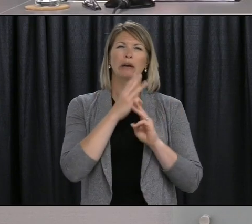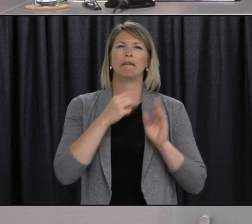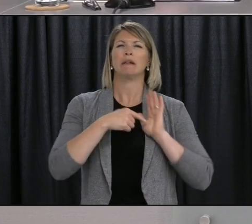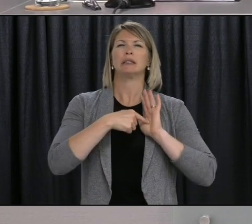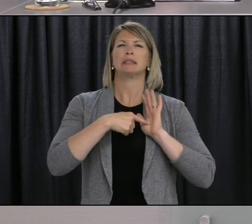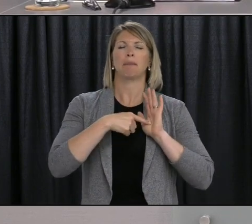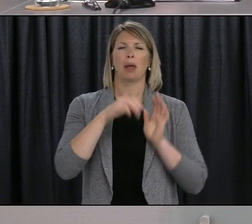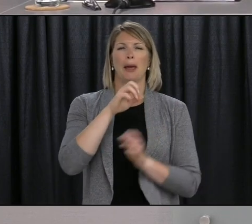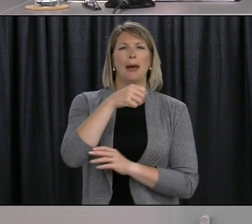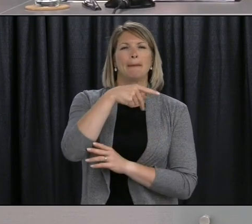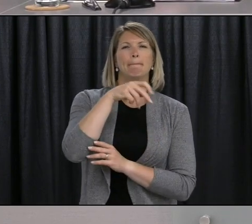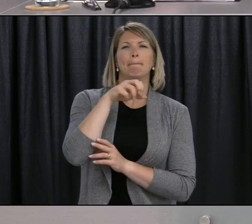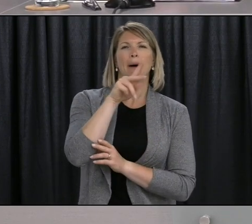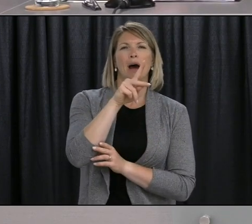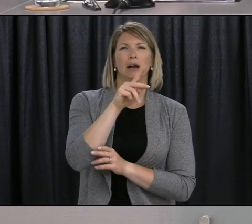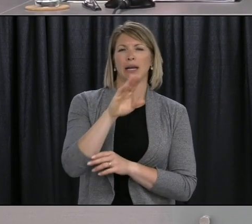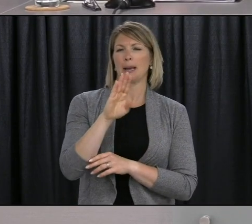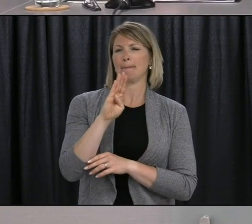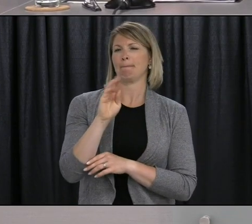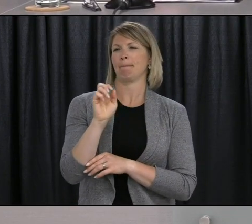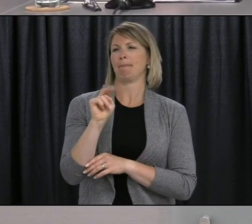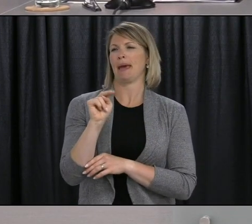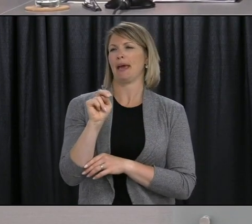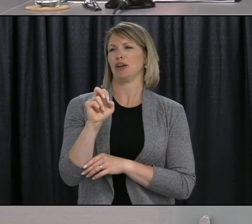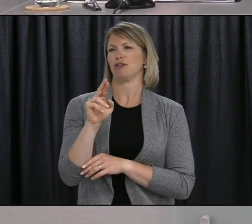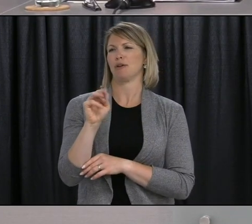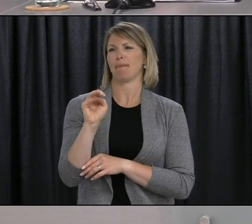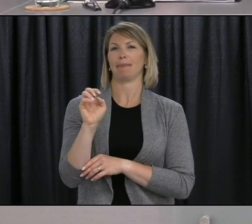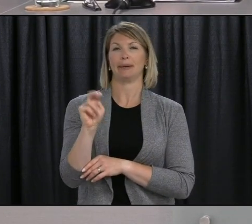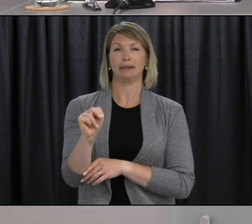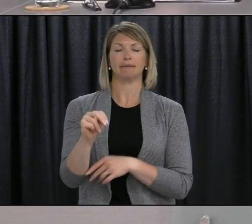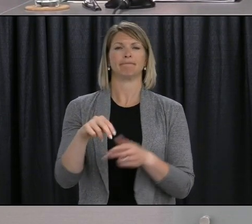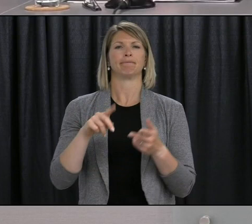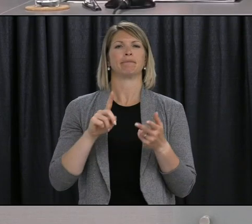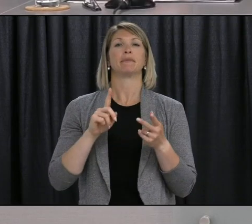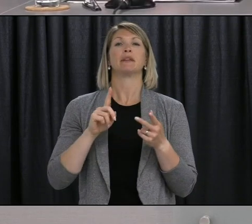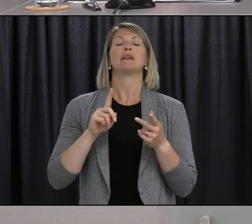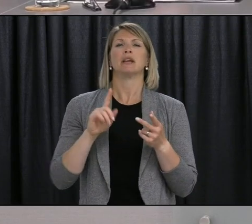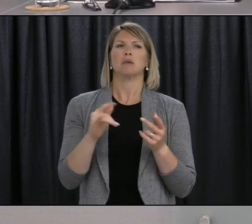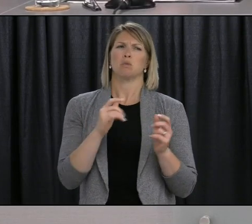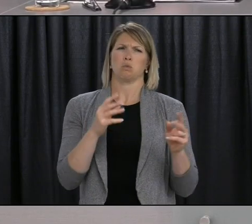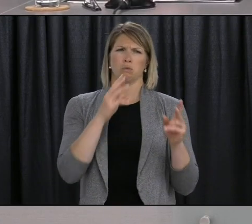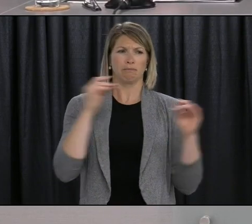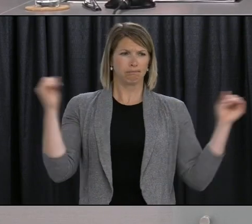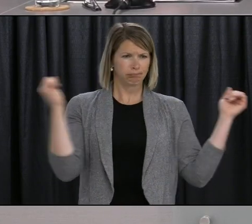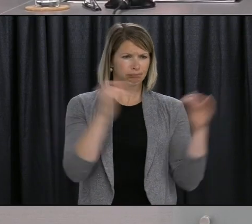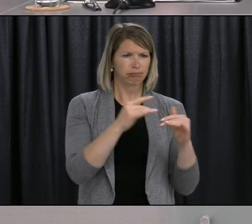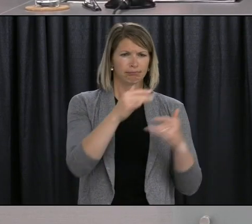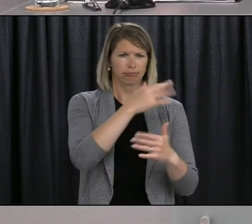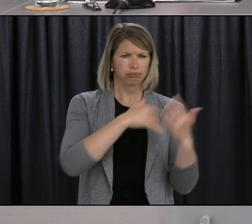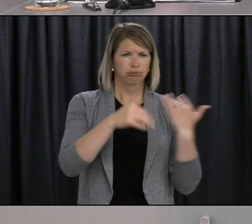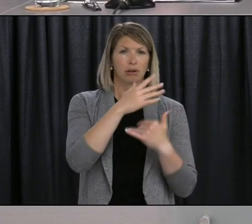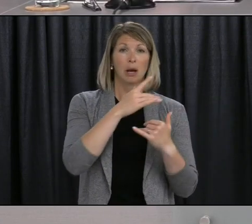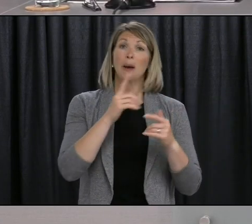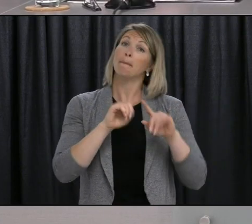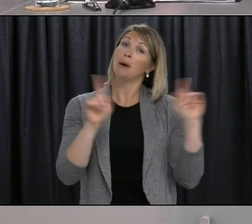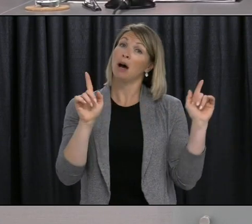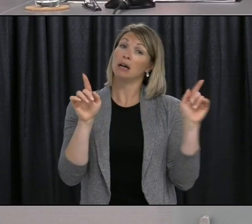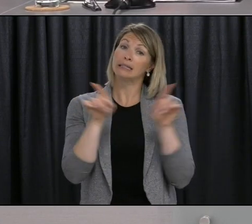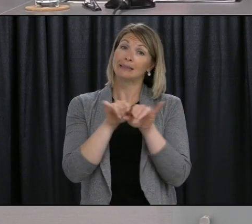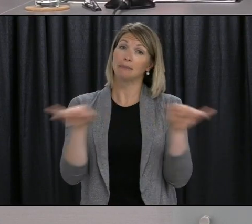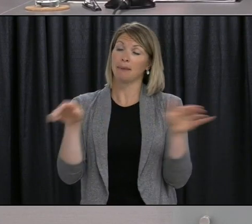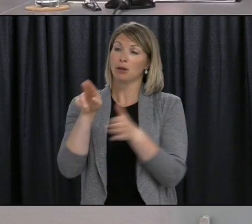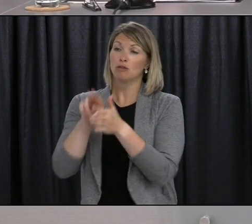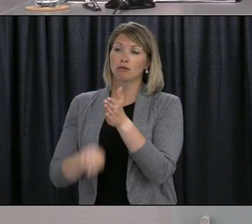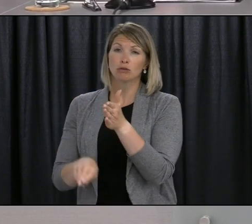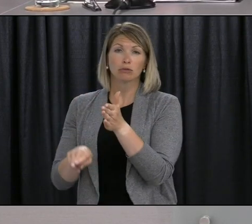Park, which was observed over the weekend, while things like funerals and weddings are still limited to 20 people. Is this a concern of yours, and how can it be addressed?